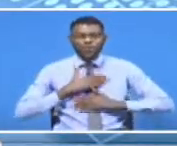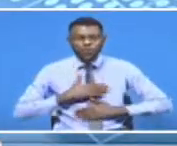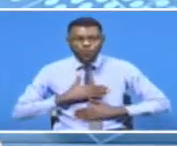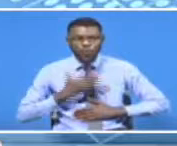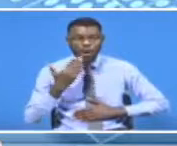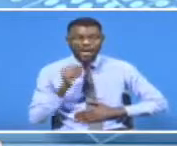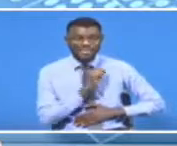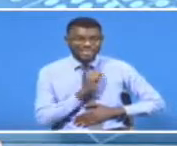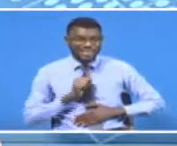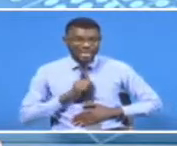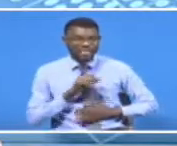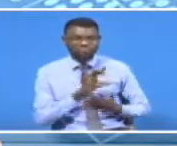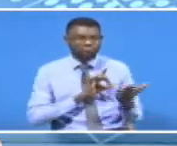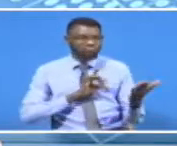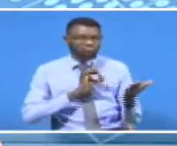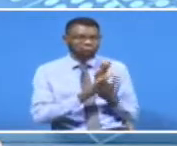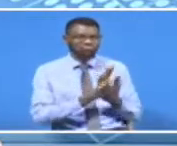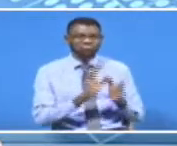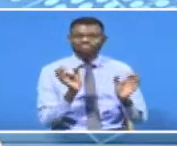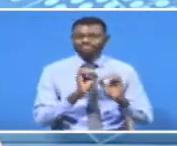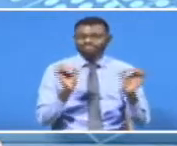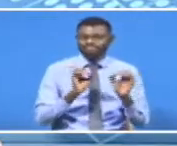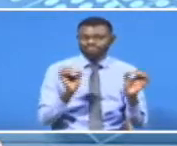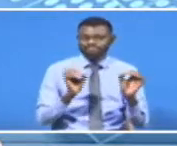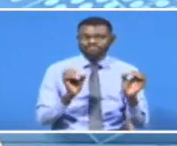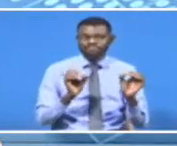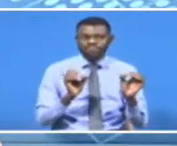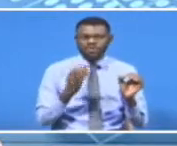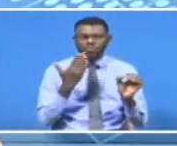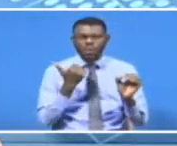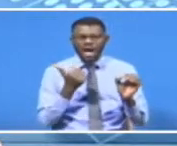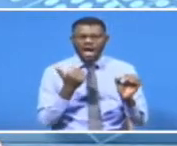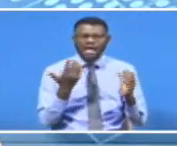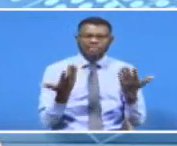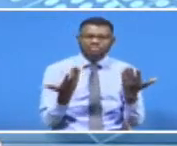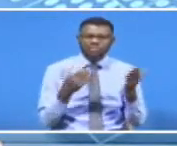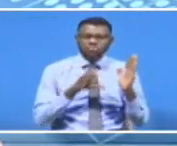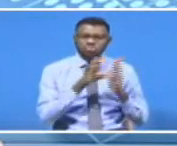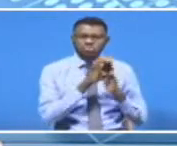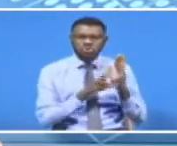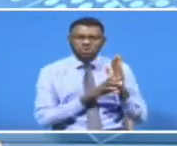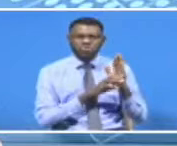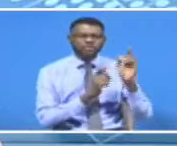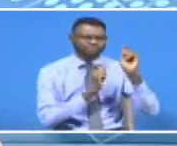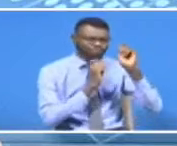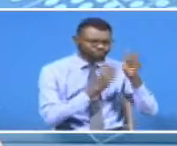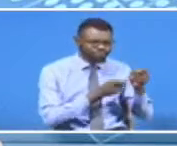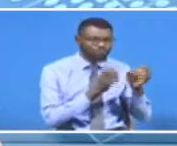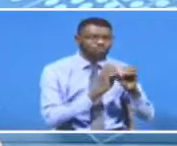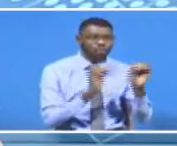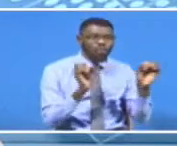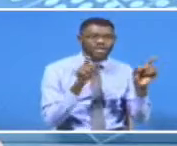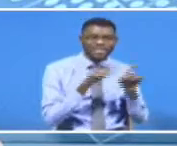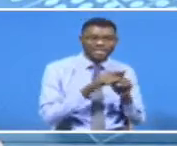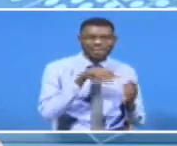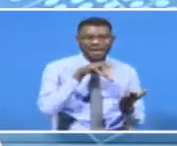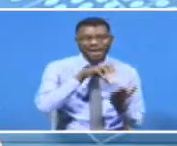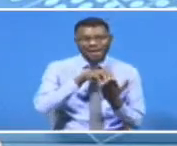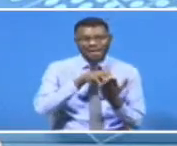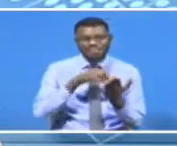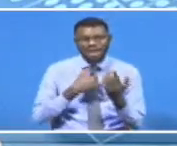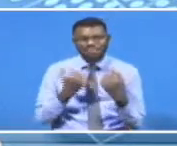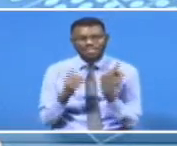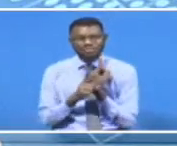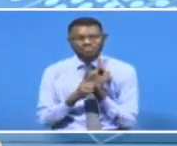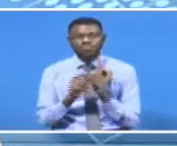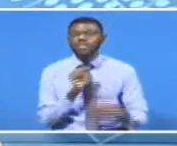his impeachment that sought to remove him from office for gross violation of the Constitution, among other allegations. Now, the Senate vowed